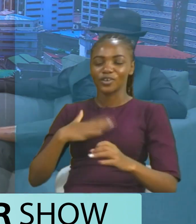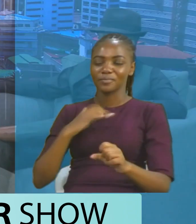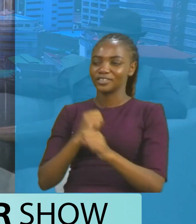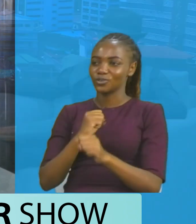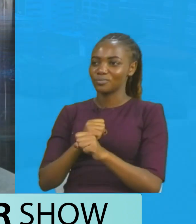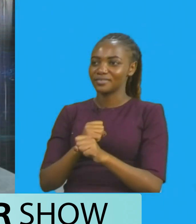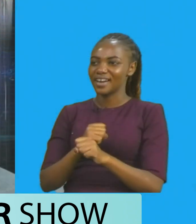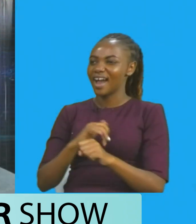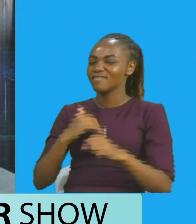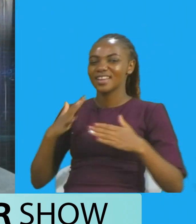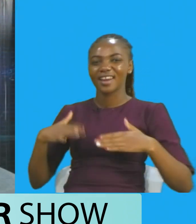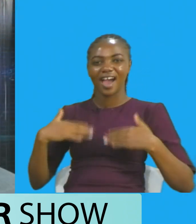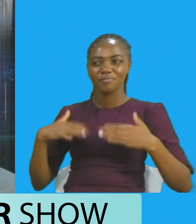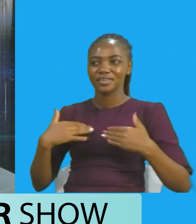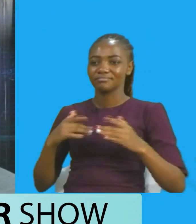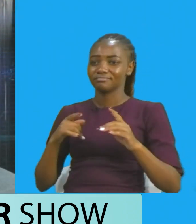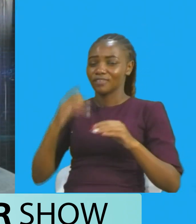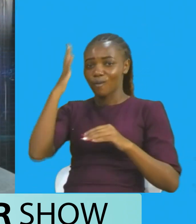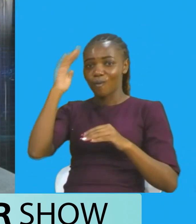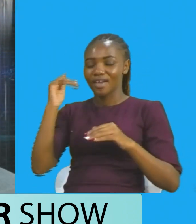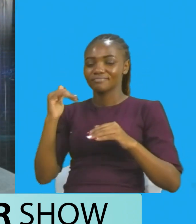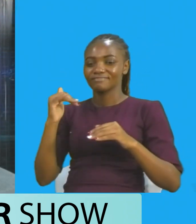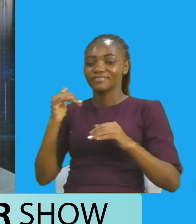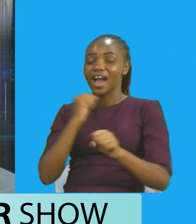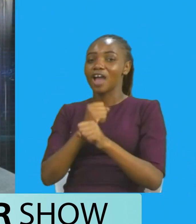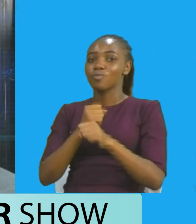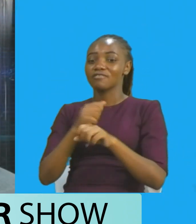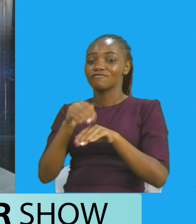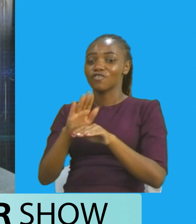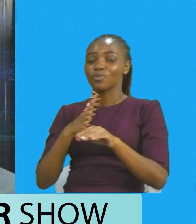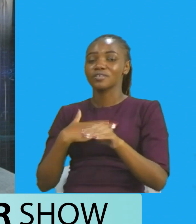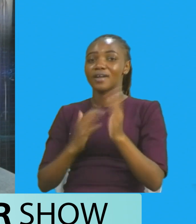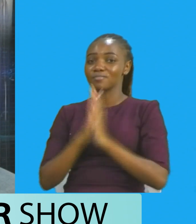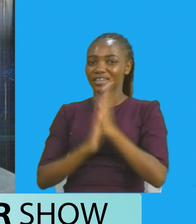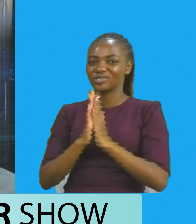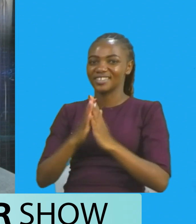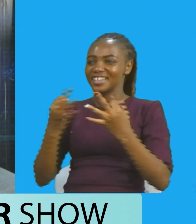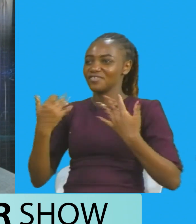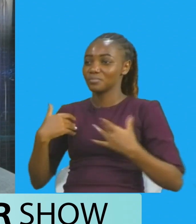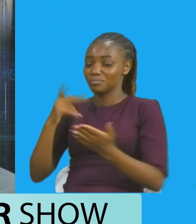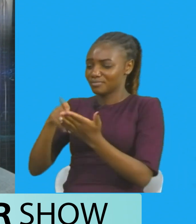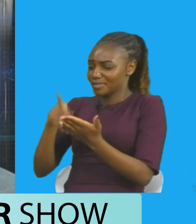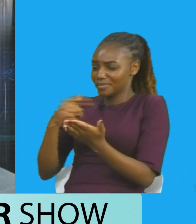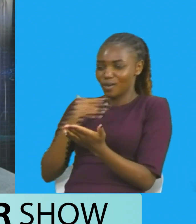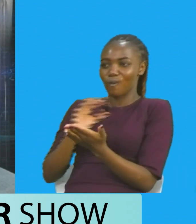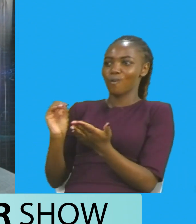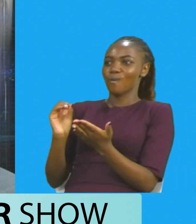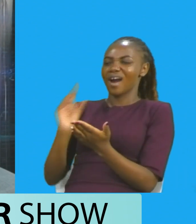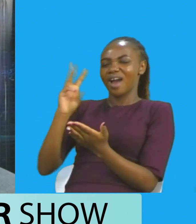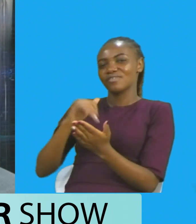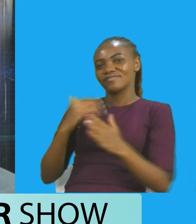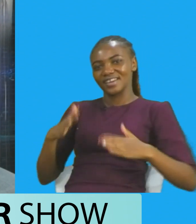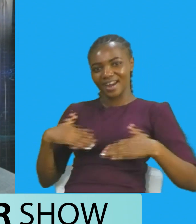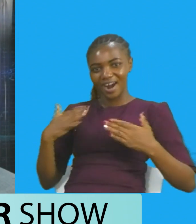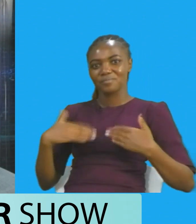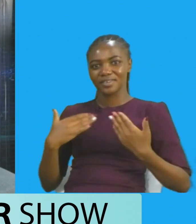what I do. I do it with a passion. In the point that even if I'm not paid for the work I'm doing, I'll feel glad that I have done